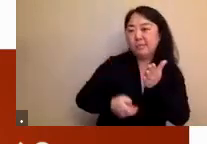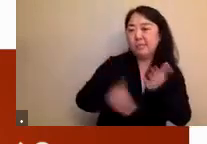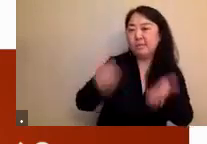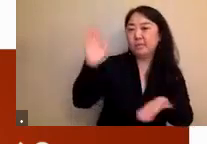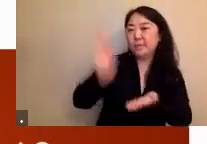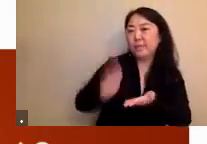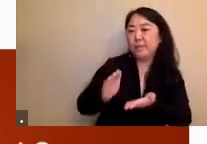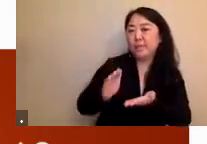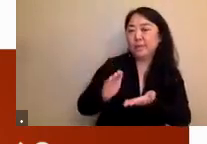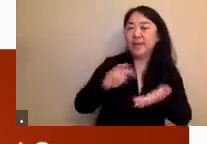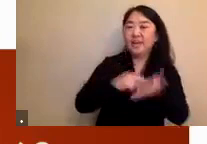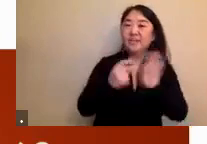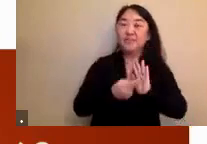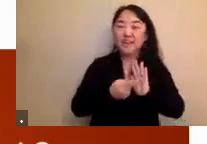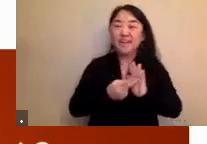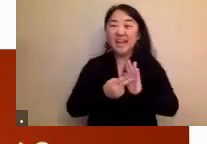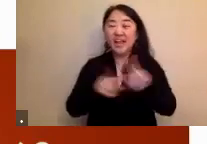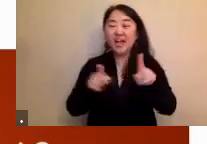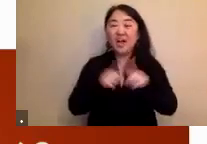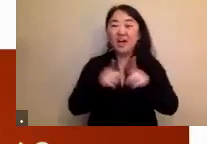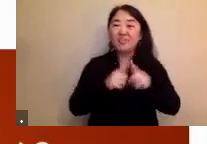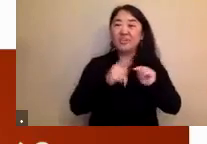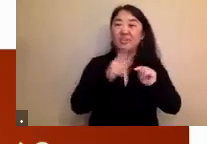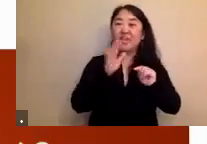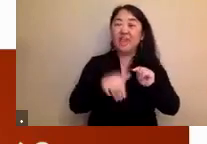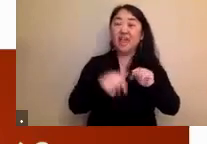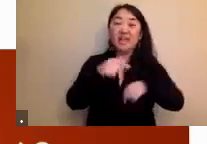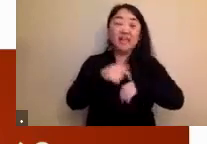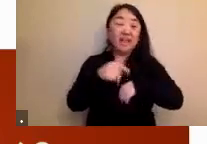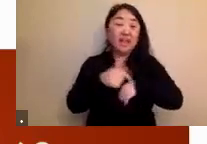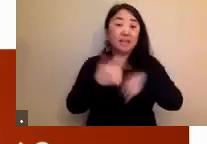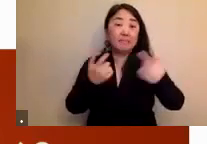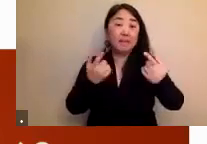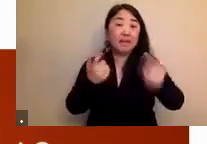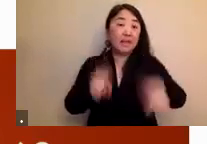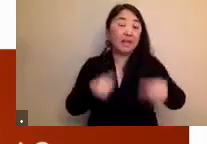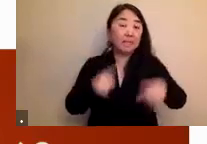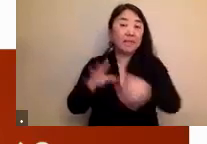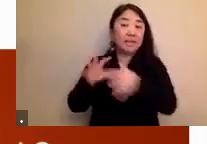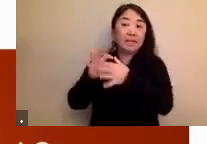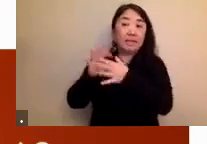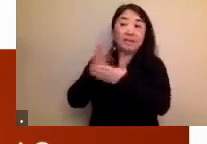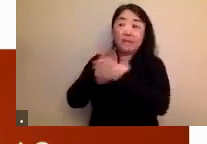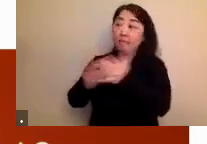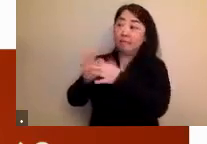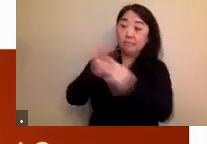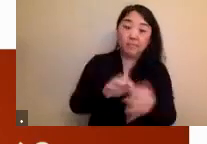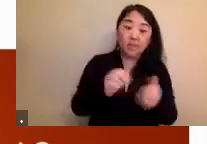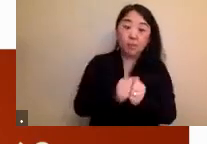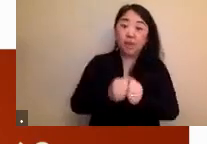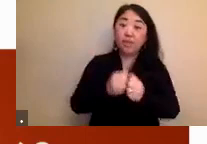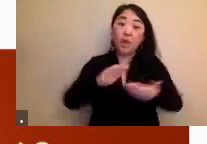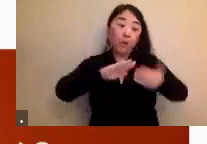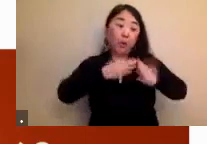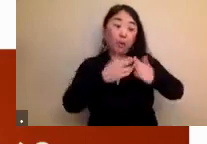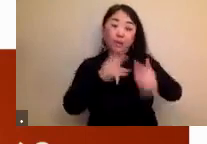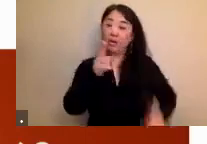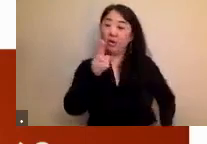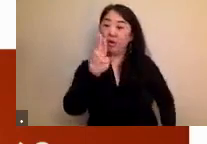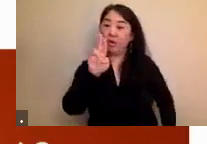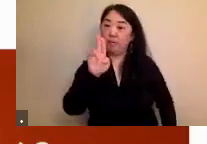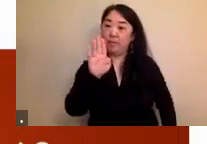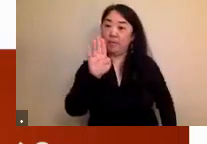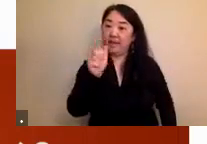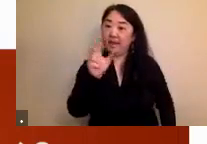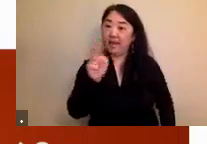also deeming and then tying some of it into urban renewal, which identified areas